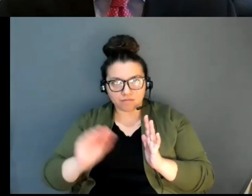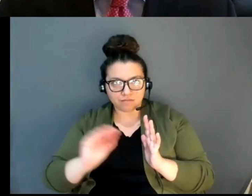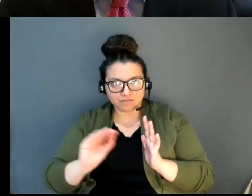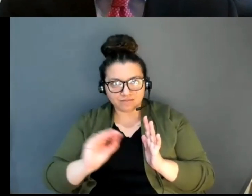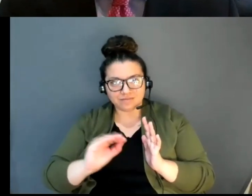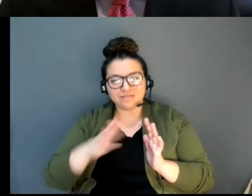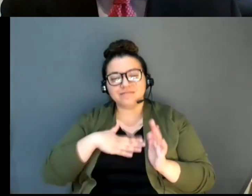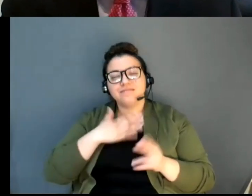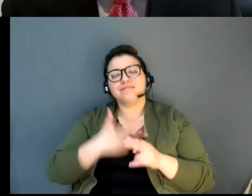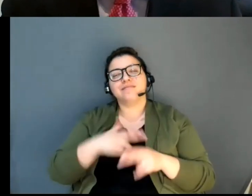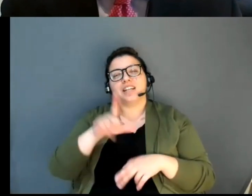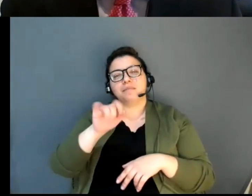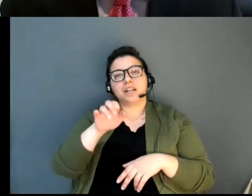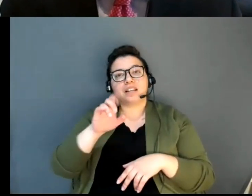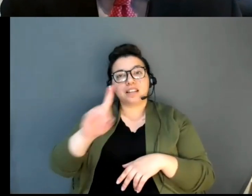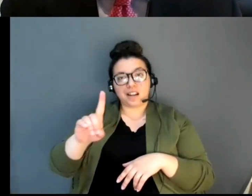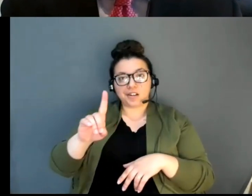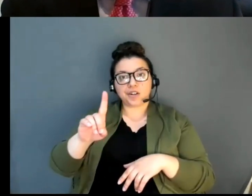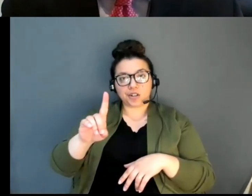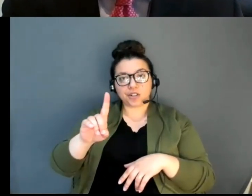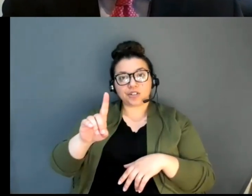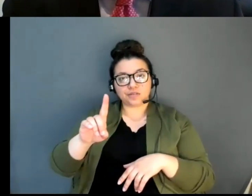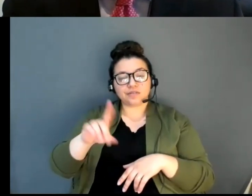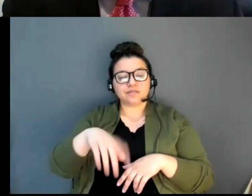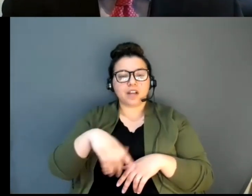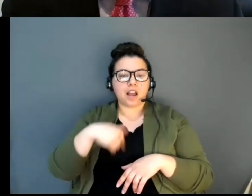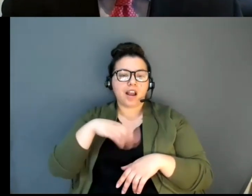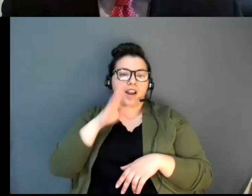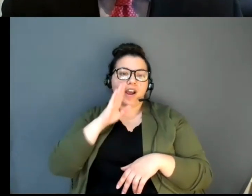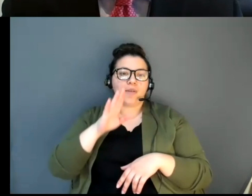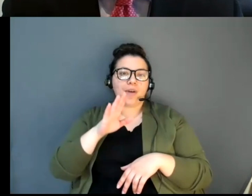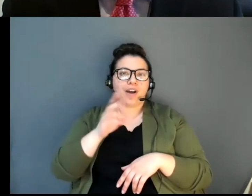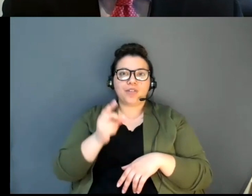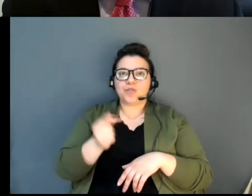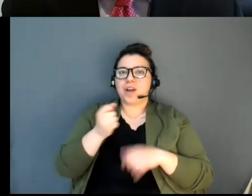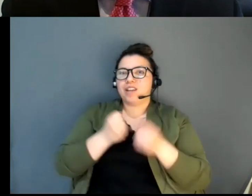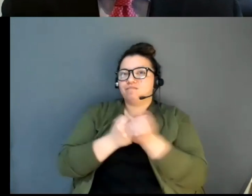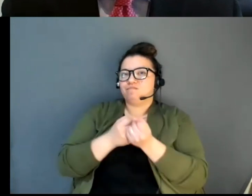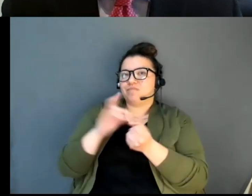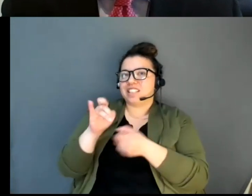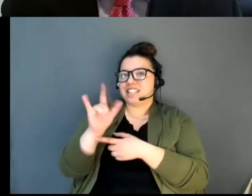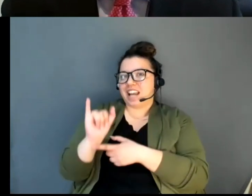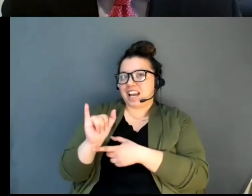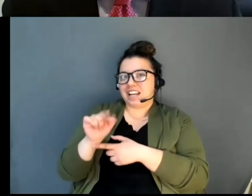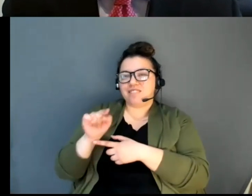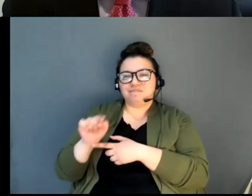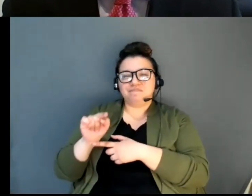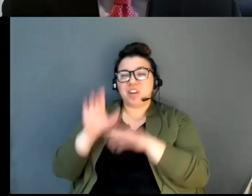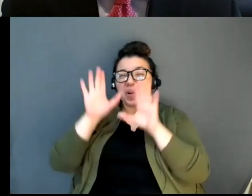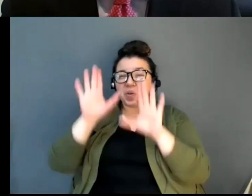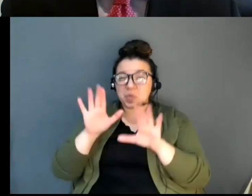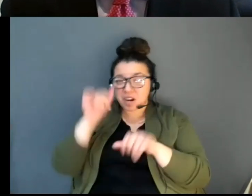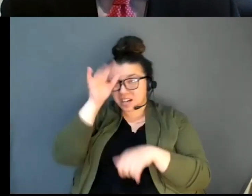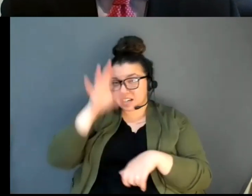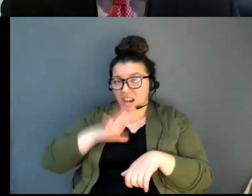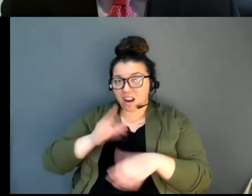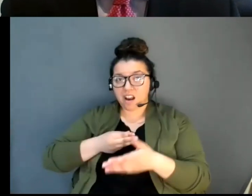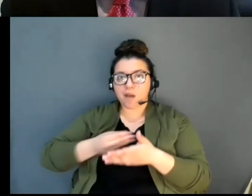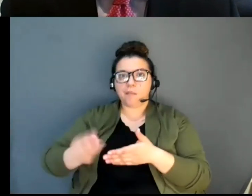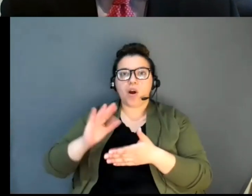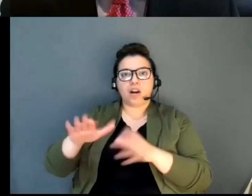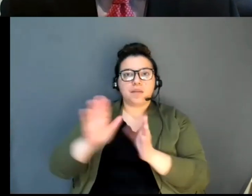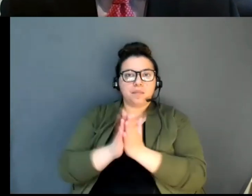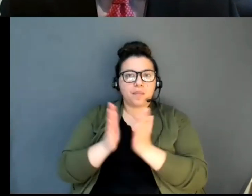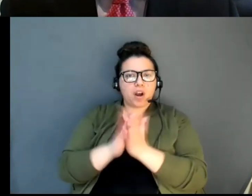Leonard, as Danny said. And by the way, let me give a quick plug to Danny. Awesome guy. I bought his book, Wait, How Do I Write That